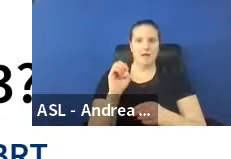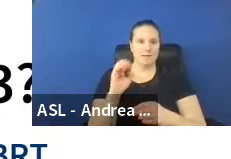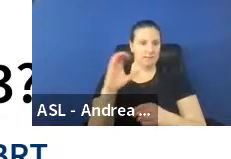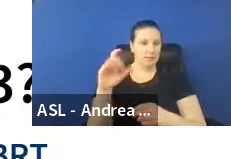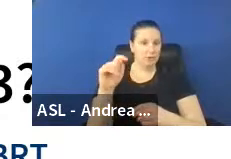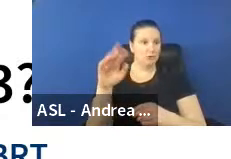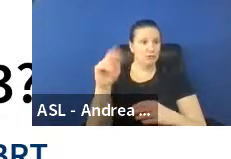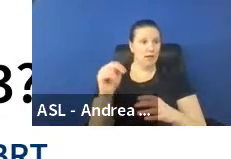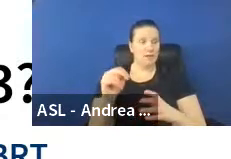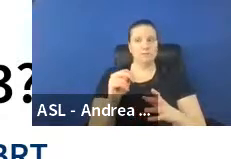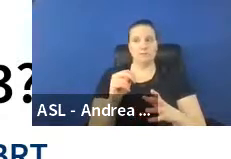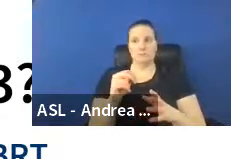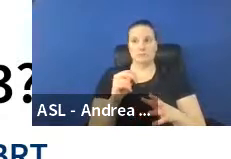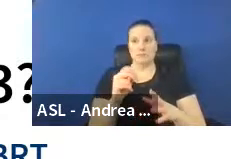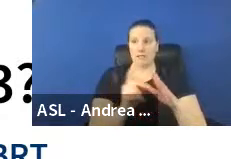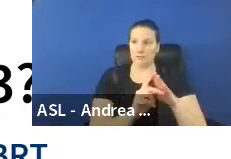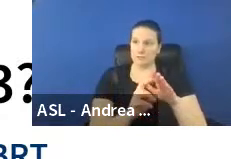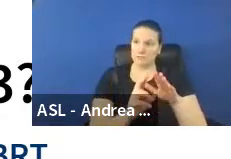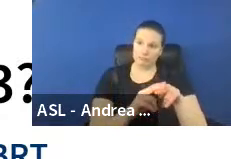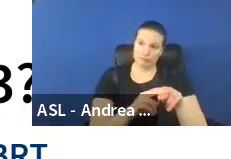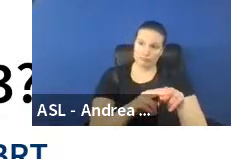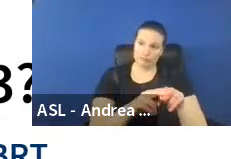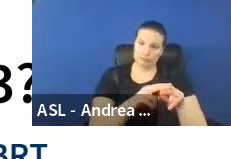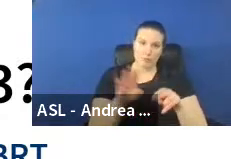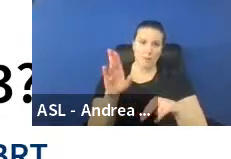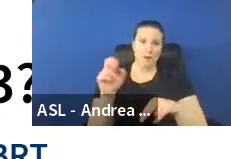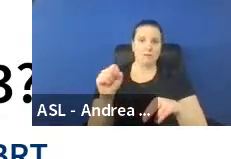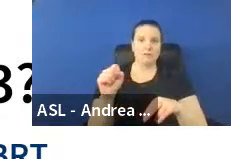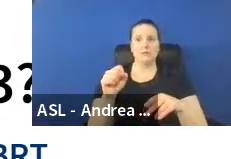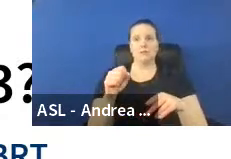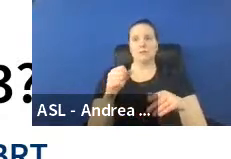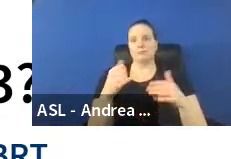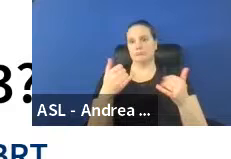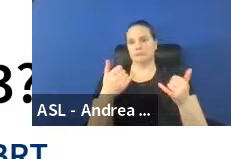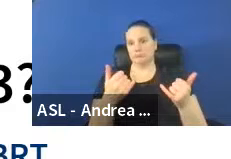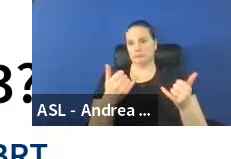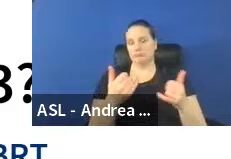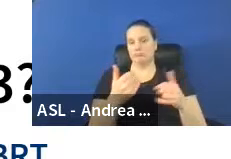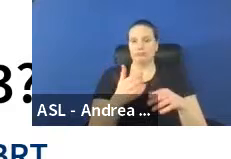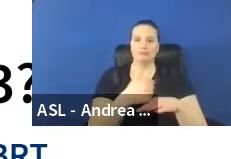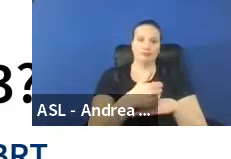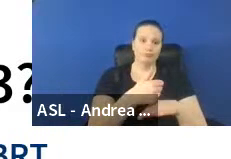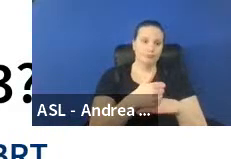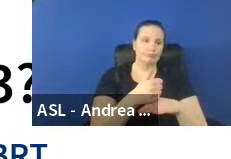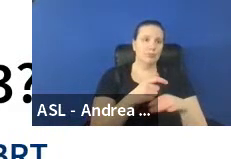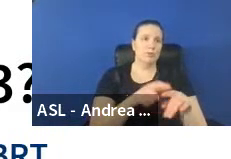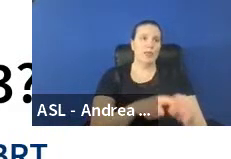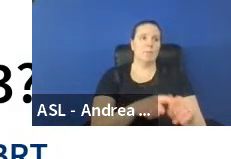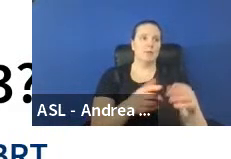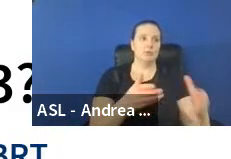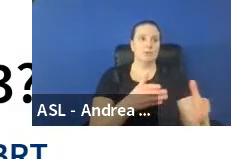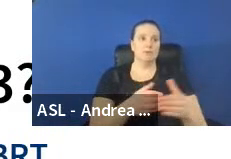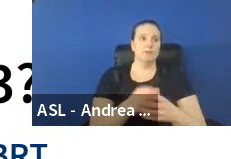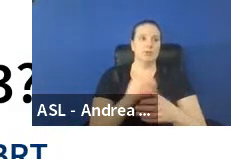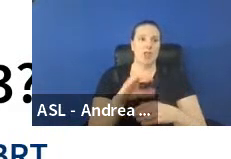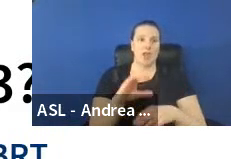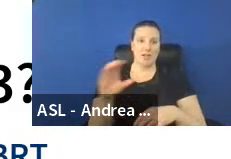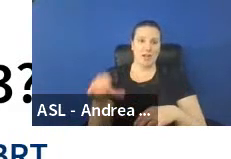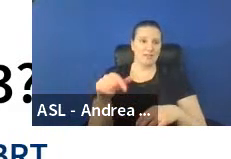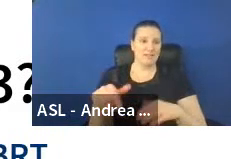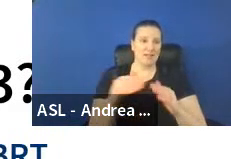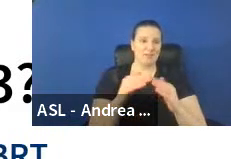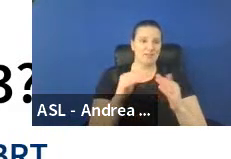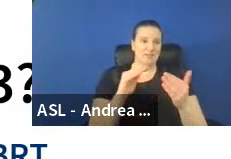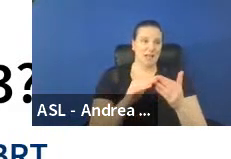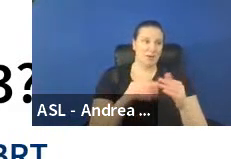service currently provide frequent and reliable service within Clark County and to downtown Portland,